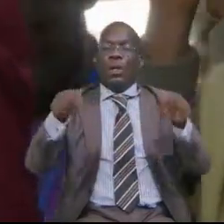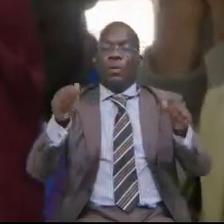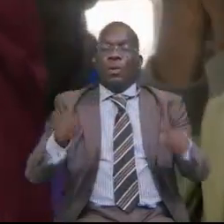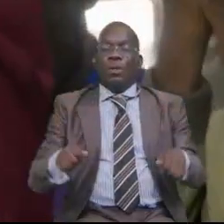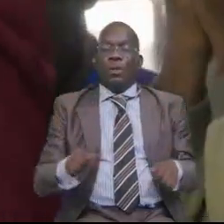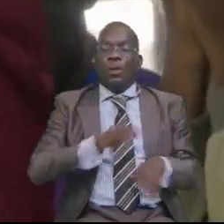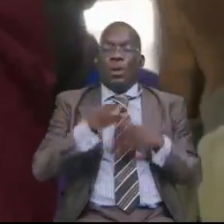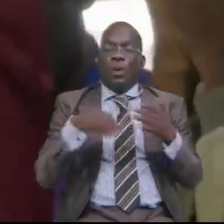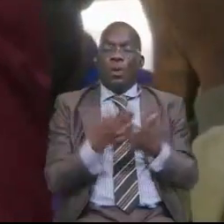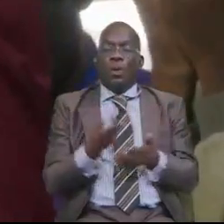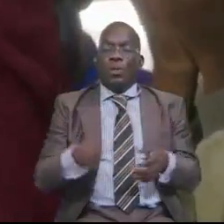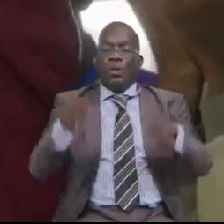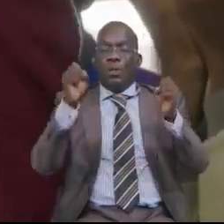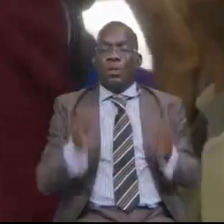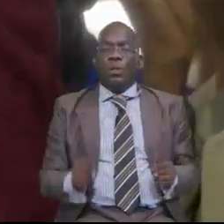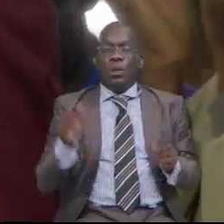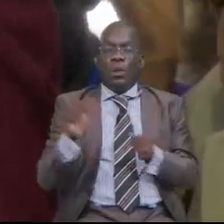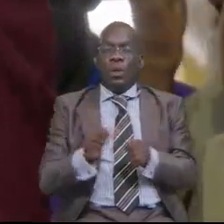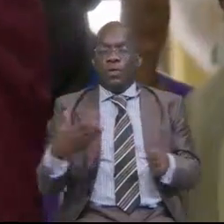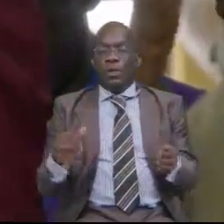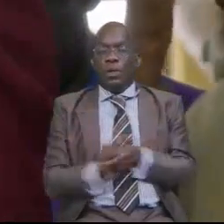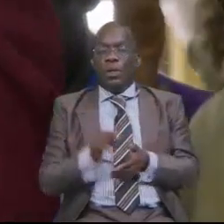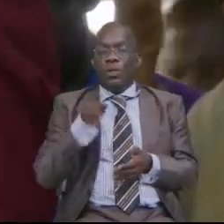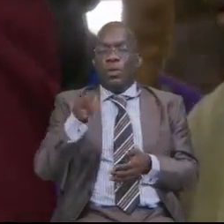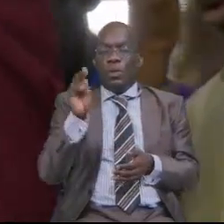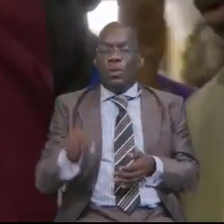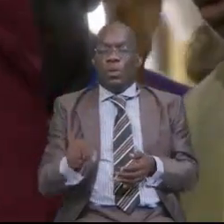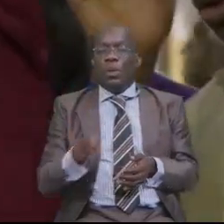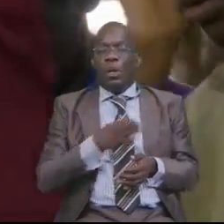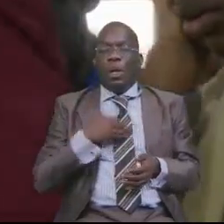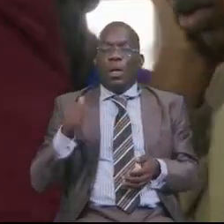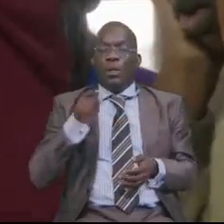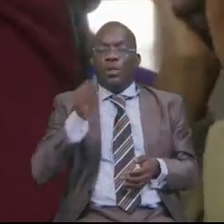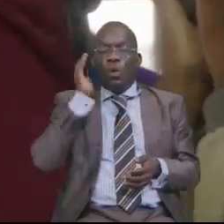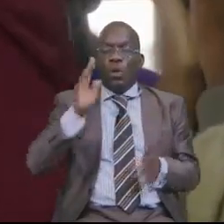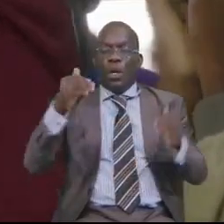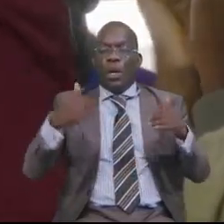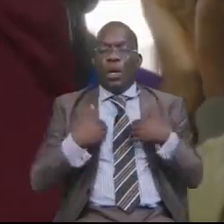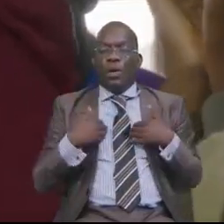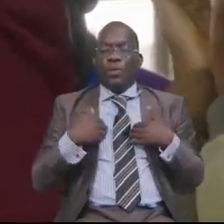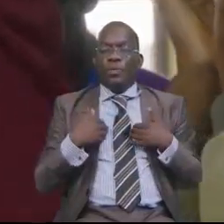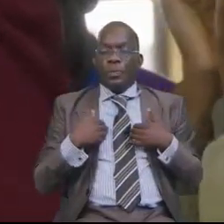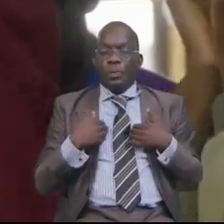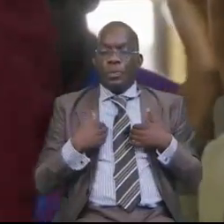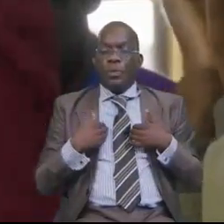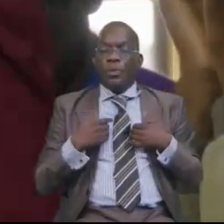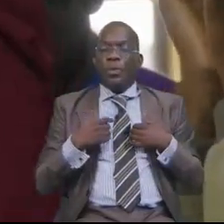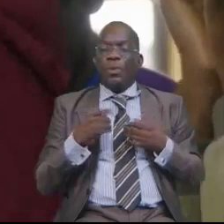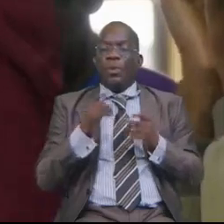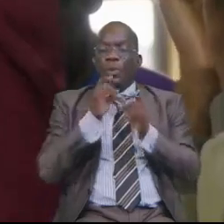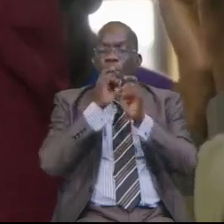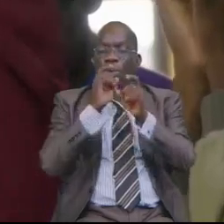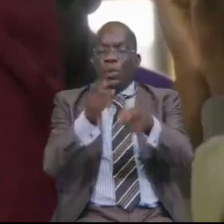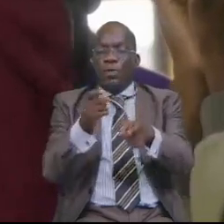the strength, everything you need. And you will have rewards for the